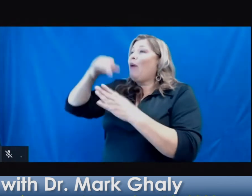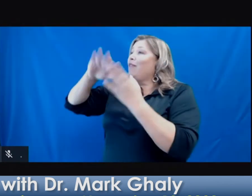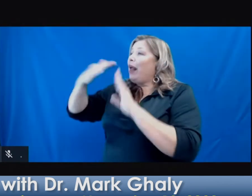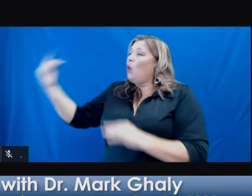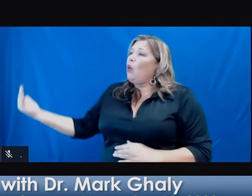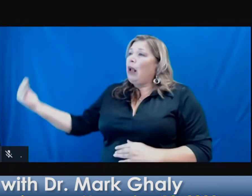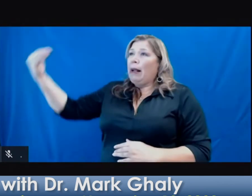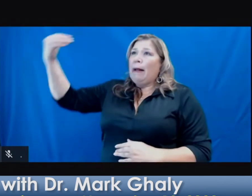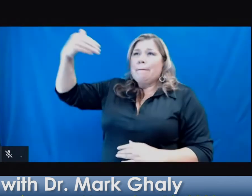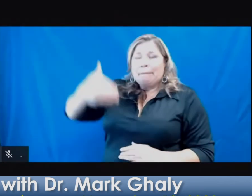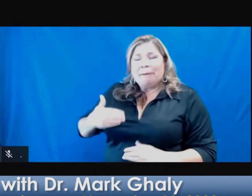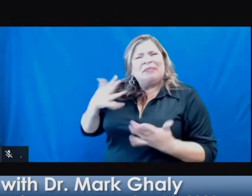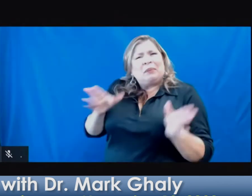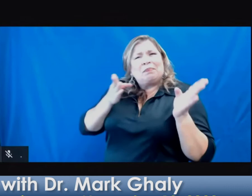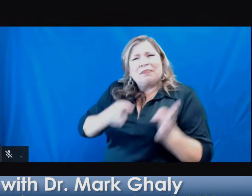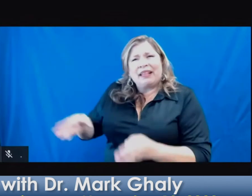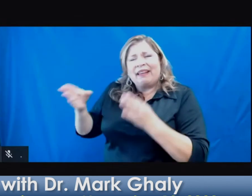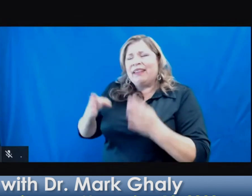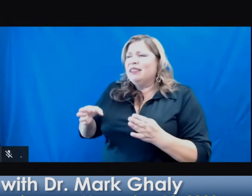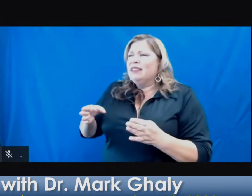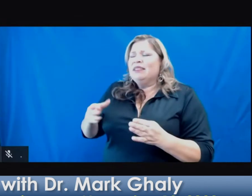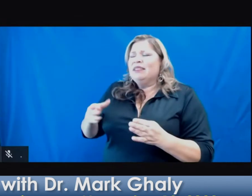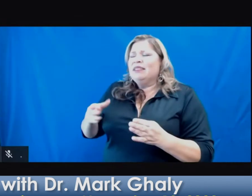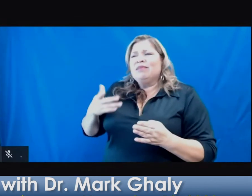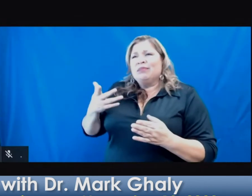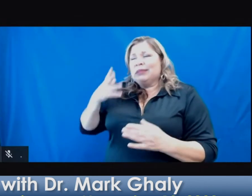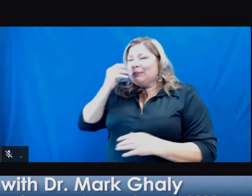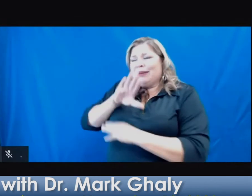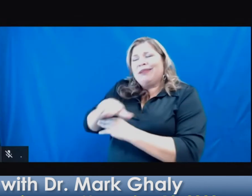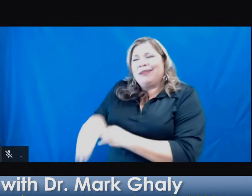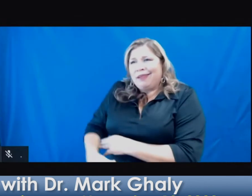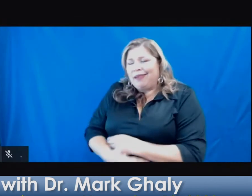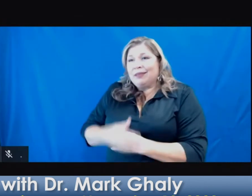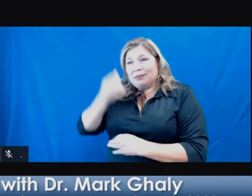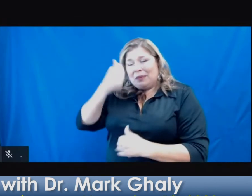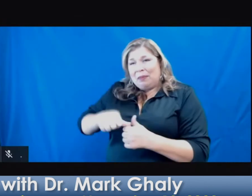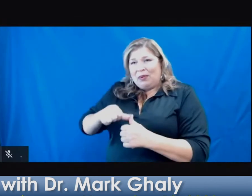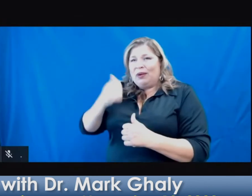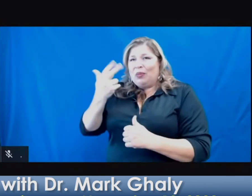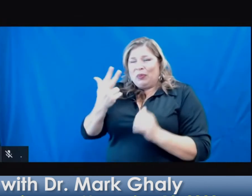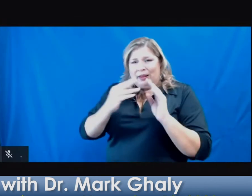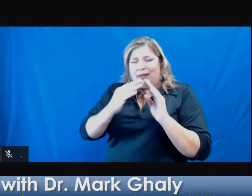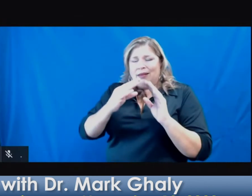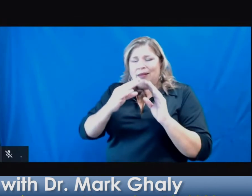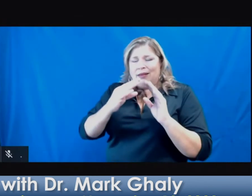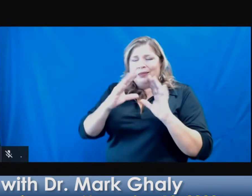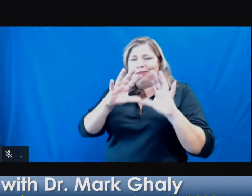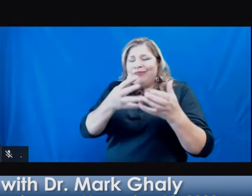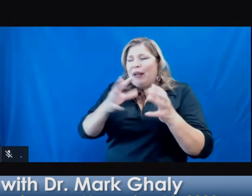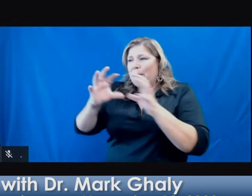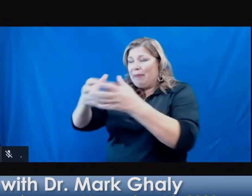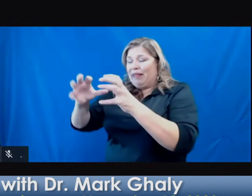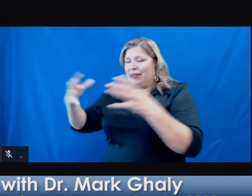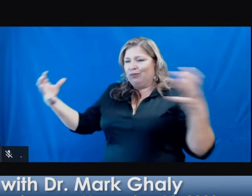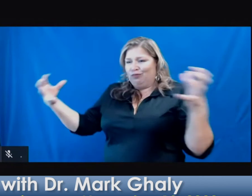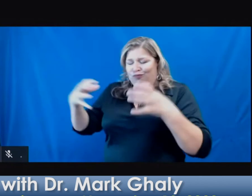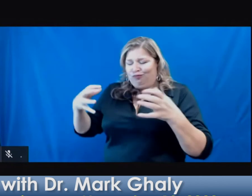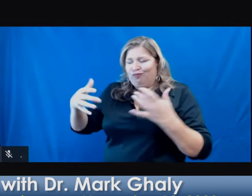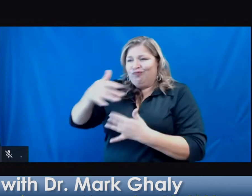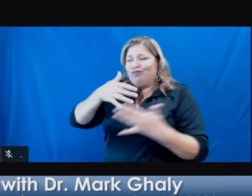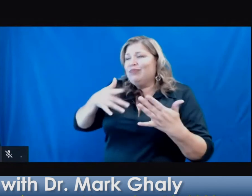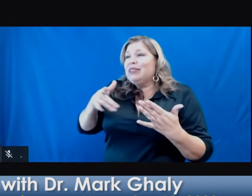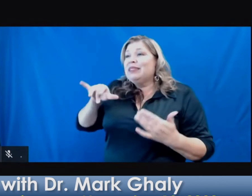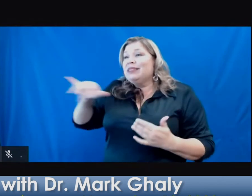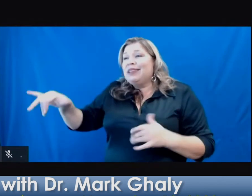talked about keeping it to 3 households or less, and they're staying in the guest suite or guest bedroom or on